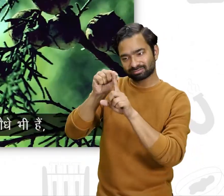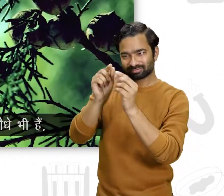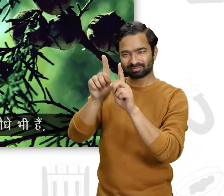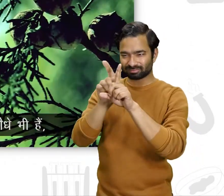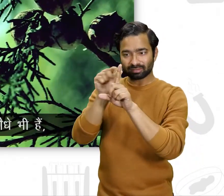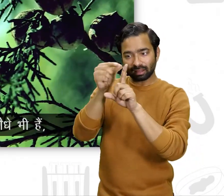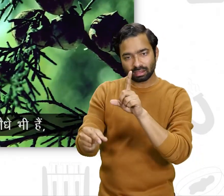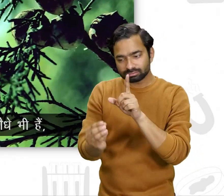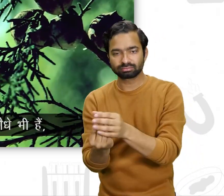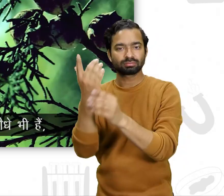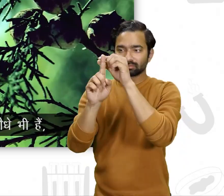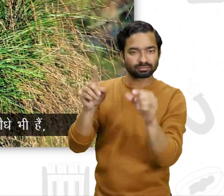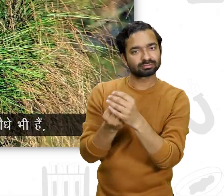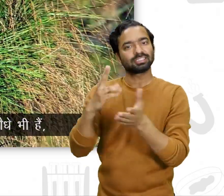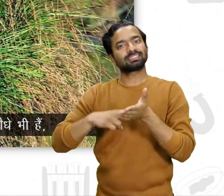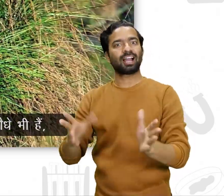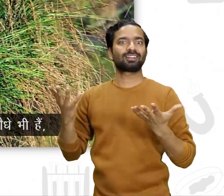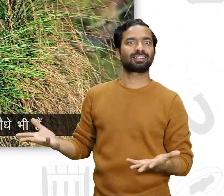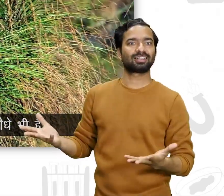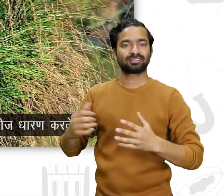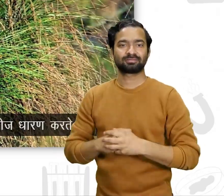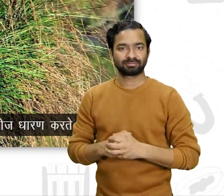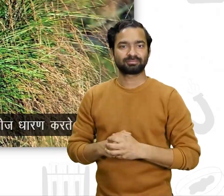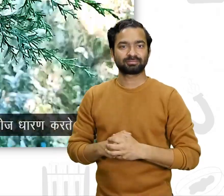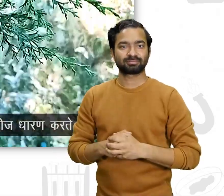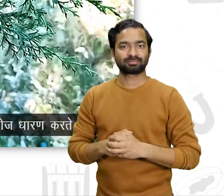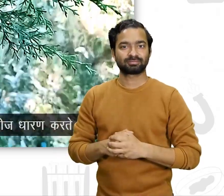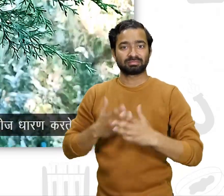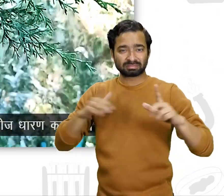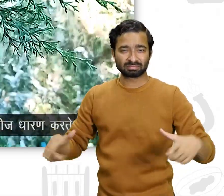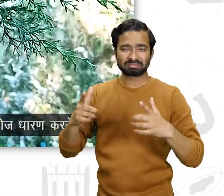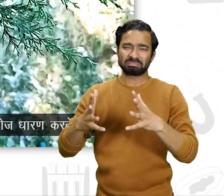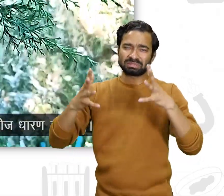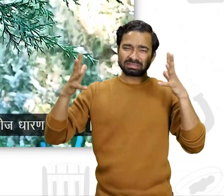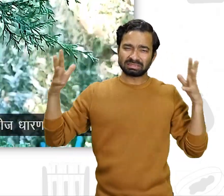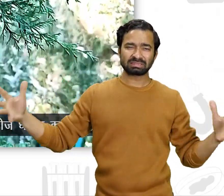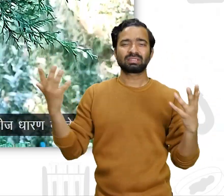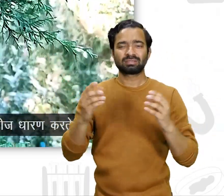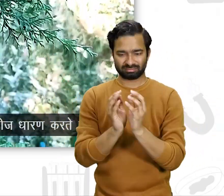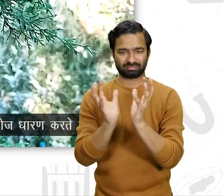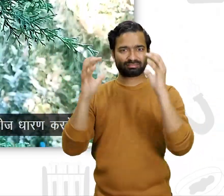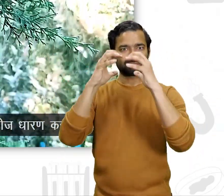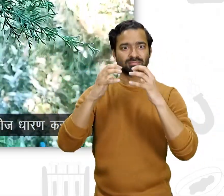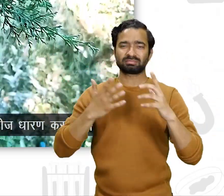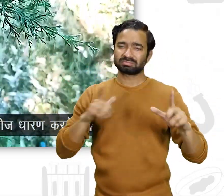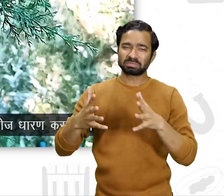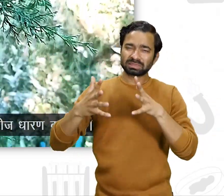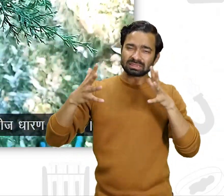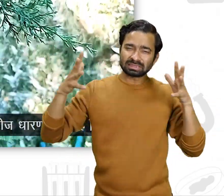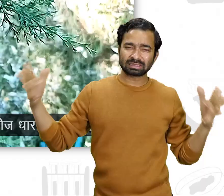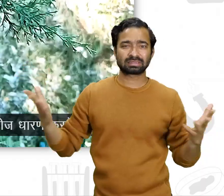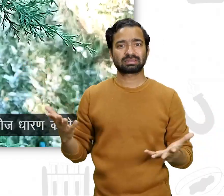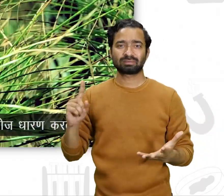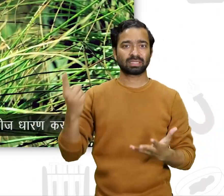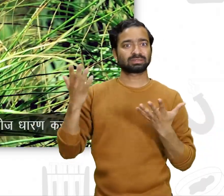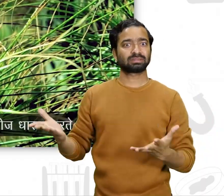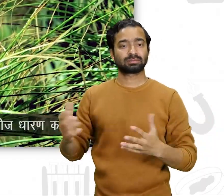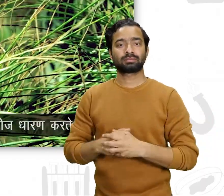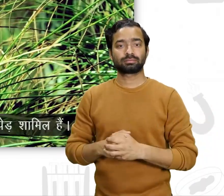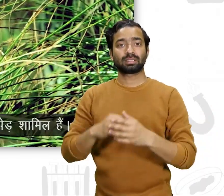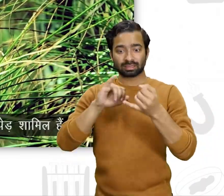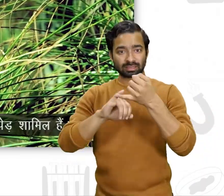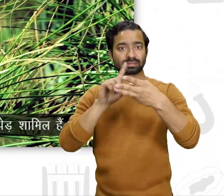Gymnosperms, the largest tree plants, are the first seed plants and bear naked ovules and